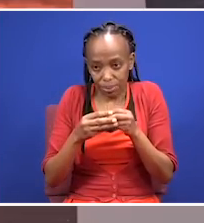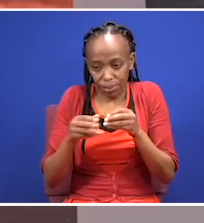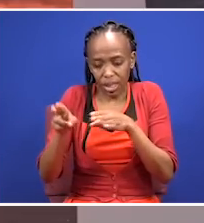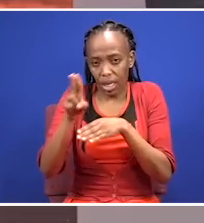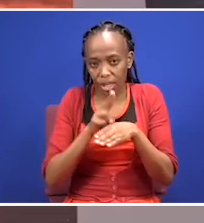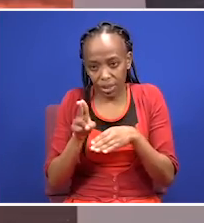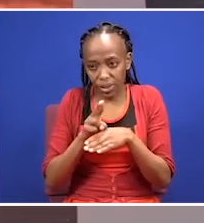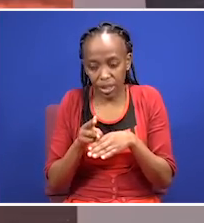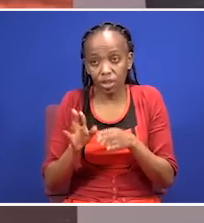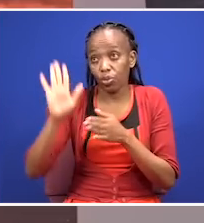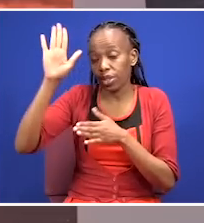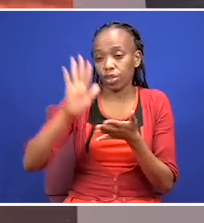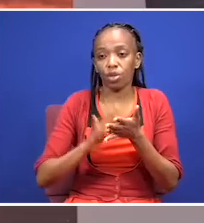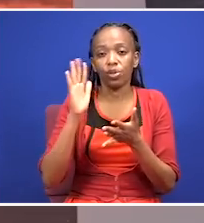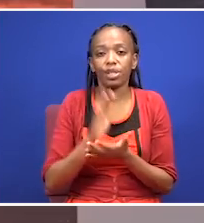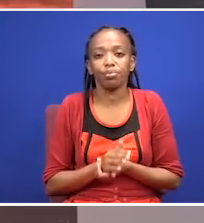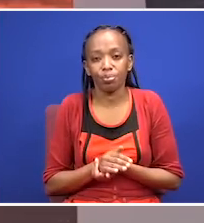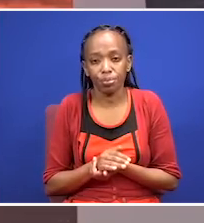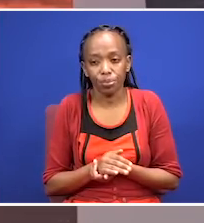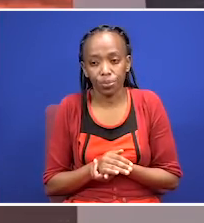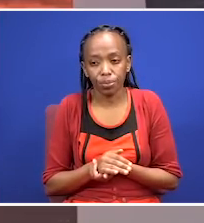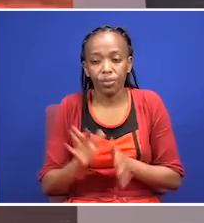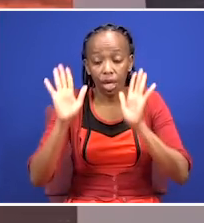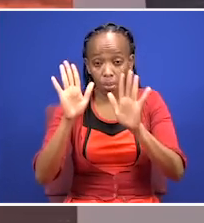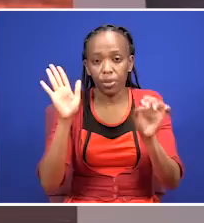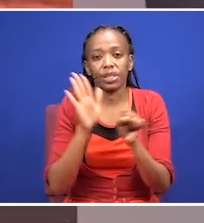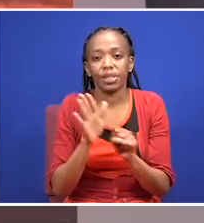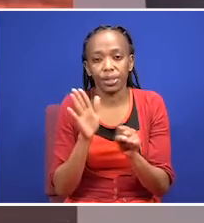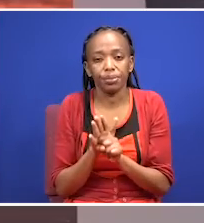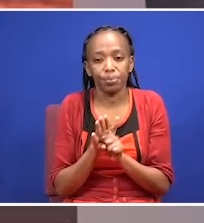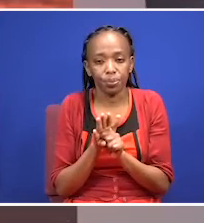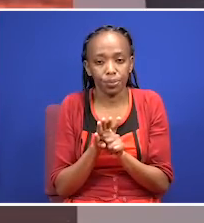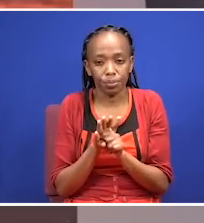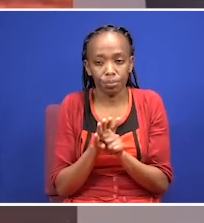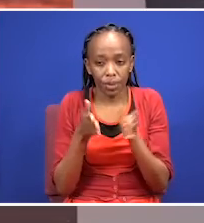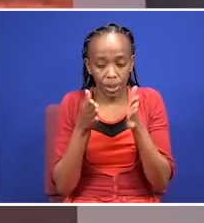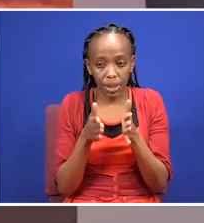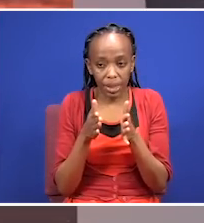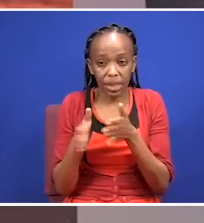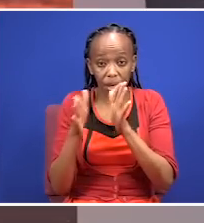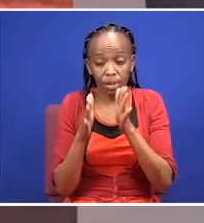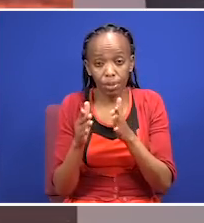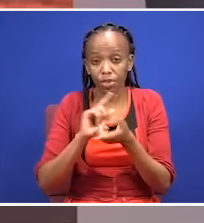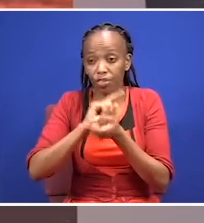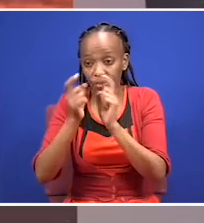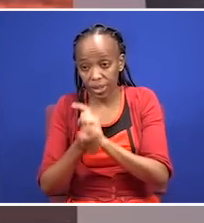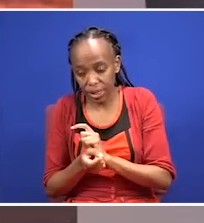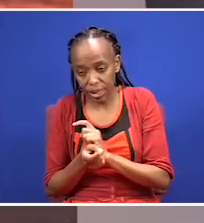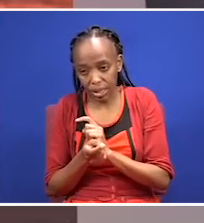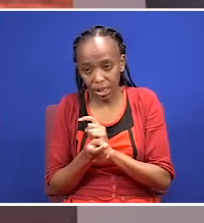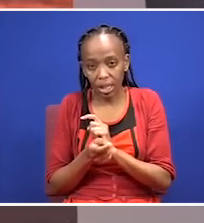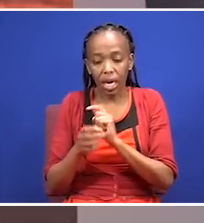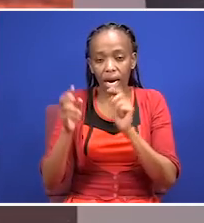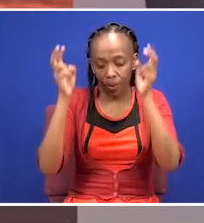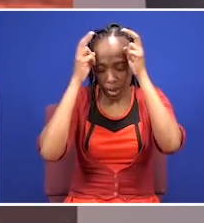and uses it to his glory very very important this is an aspect of turning man's wickedness to